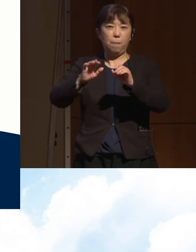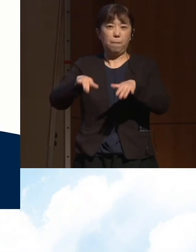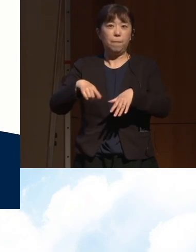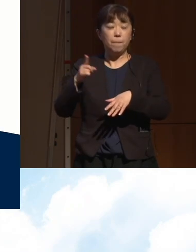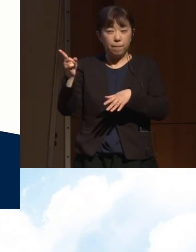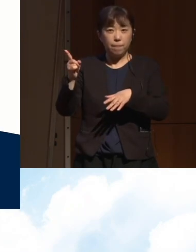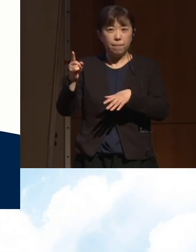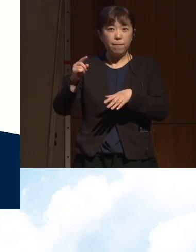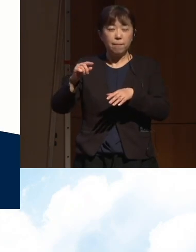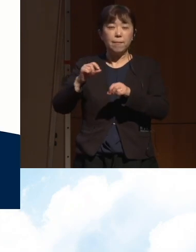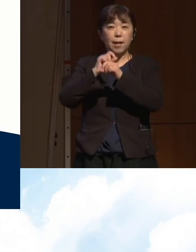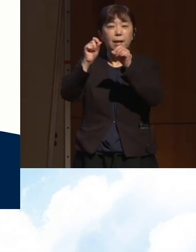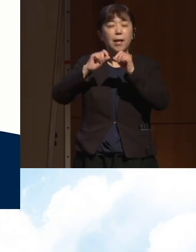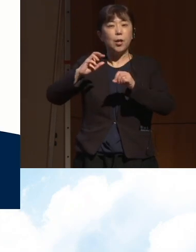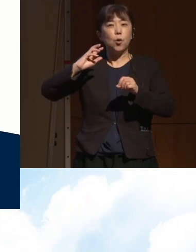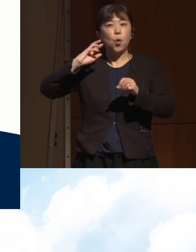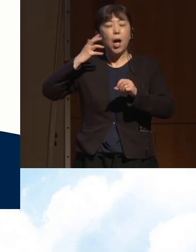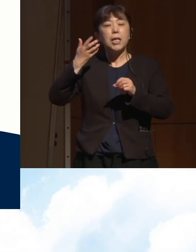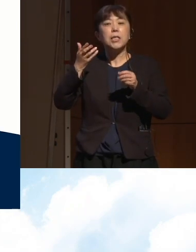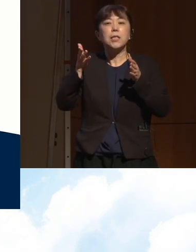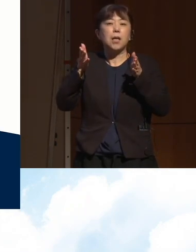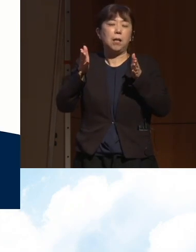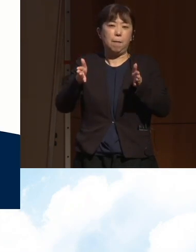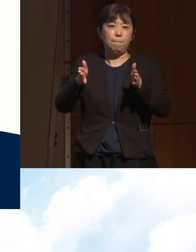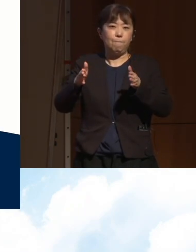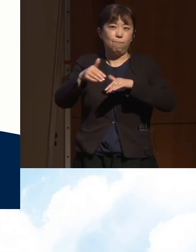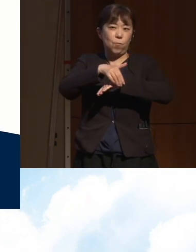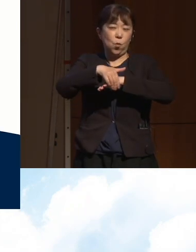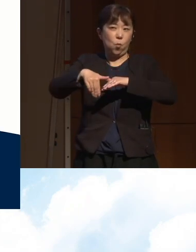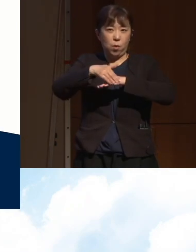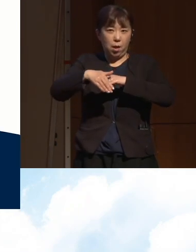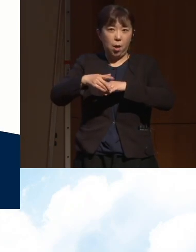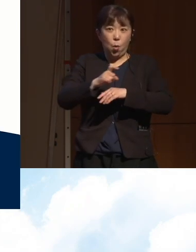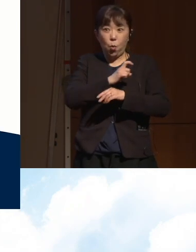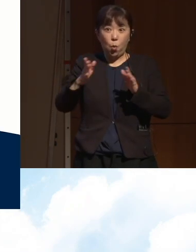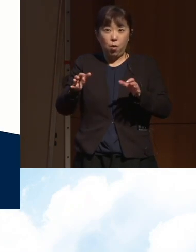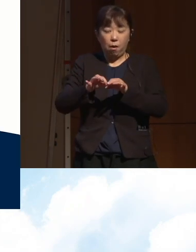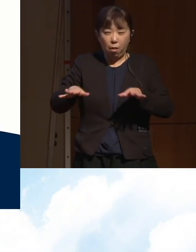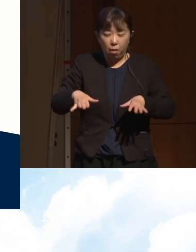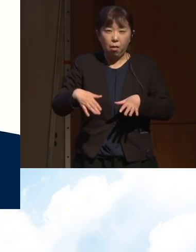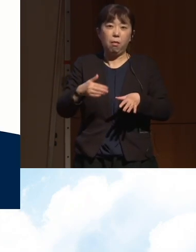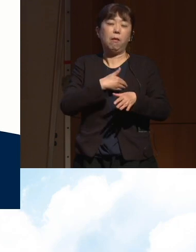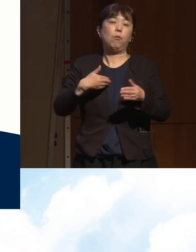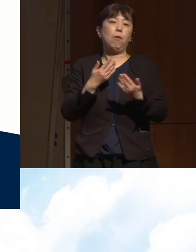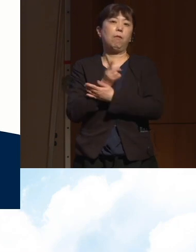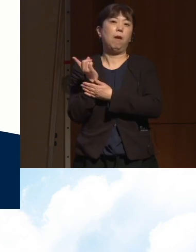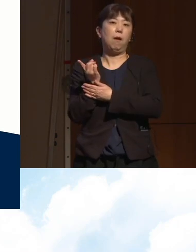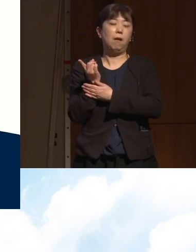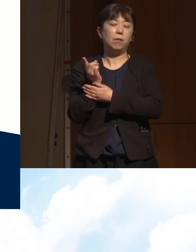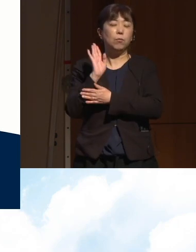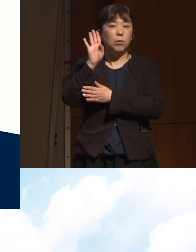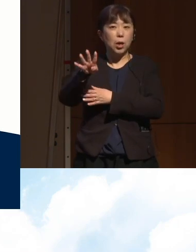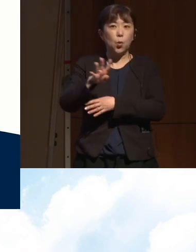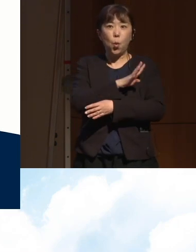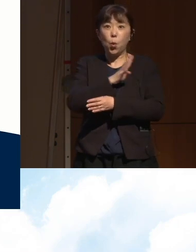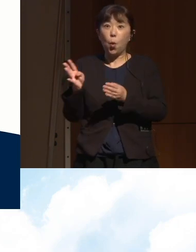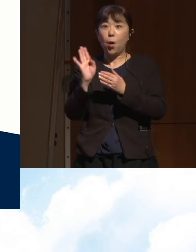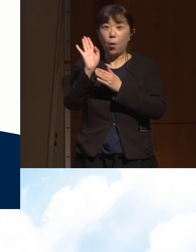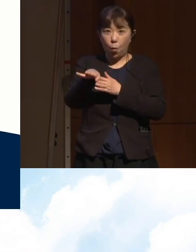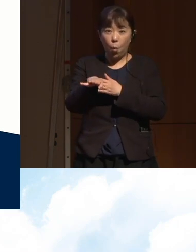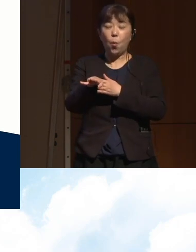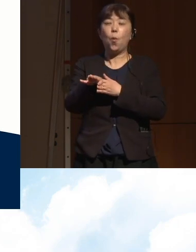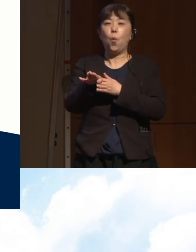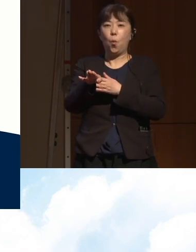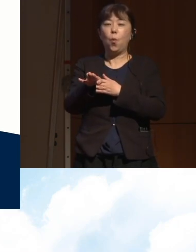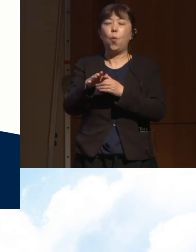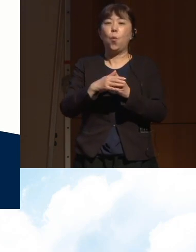days. What happened 4 days after that was a large Marburg